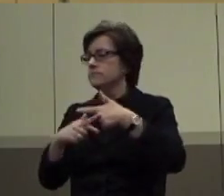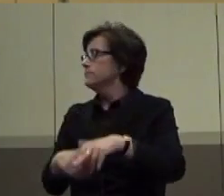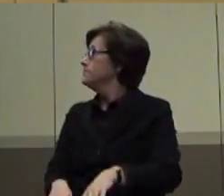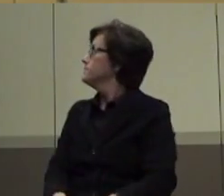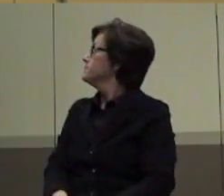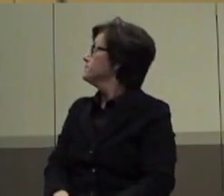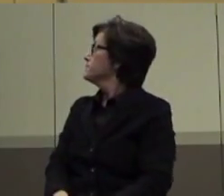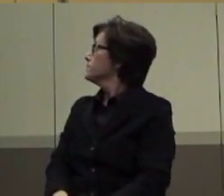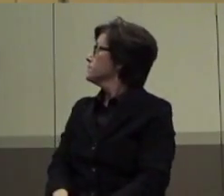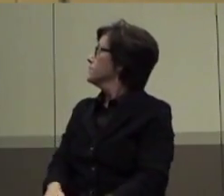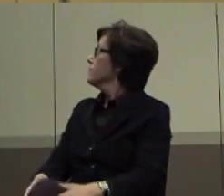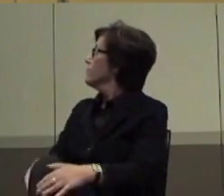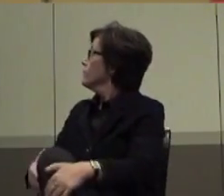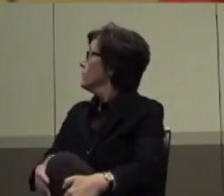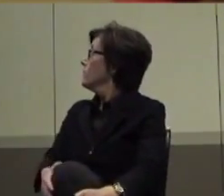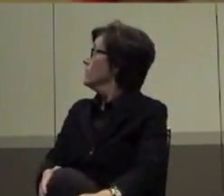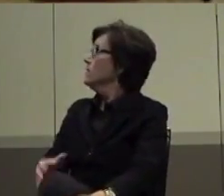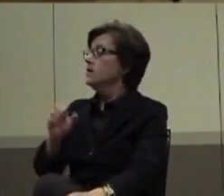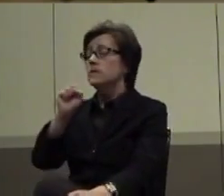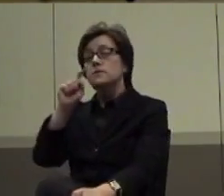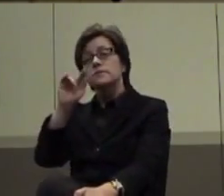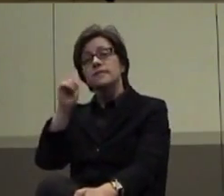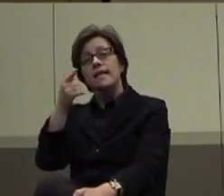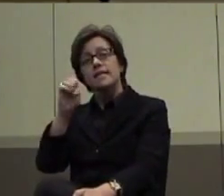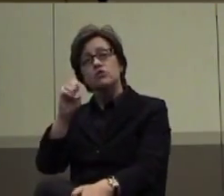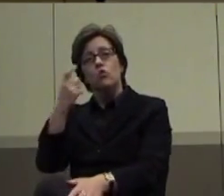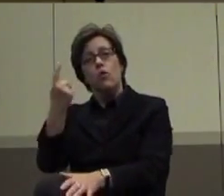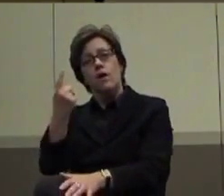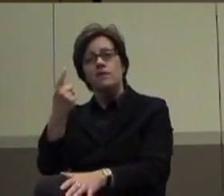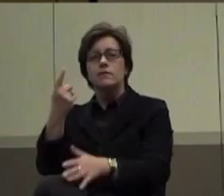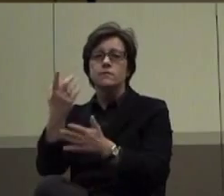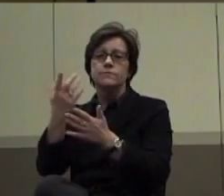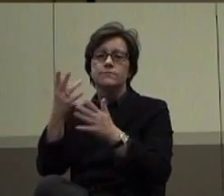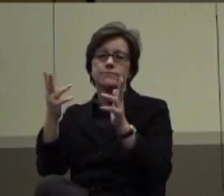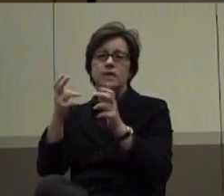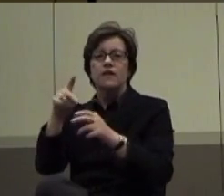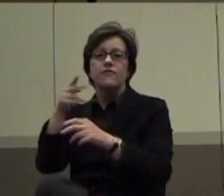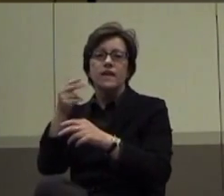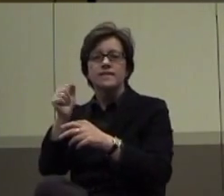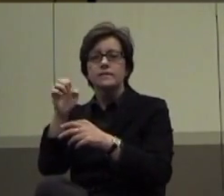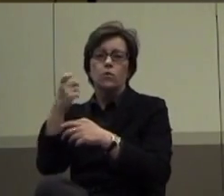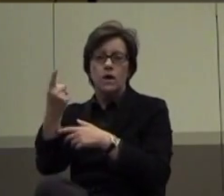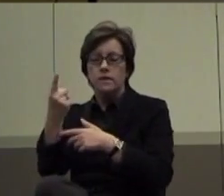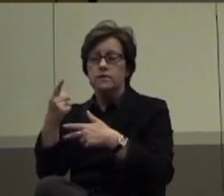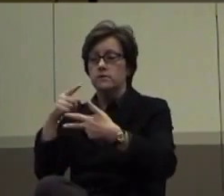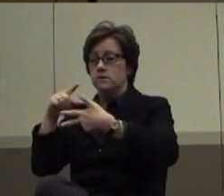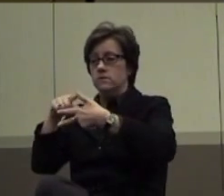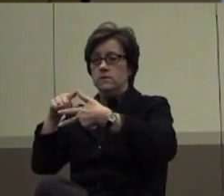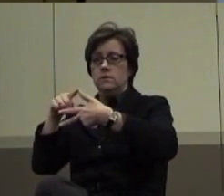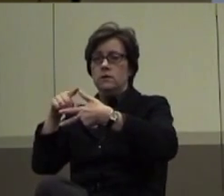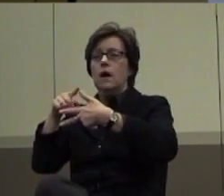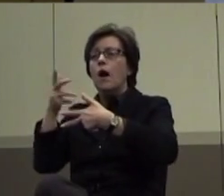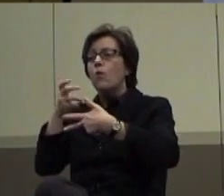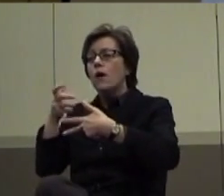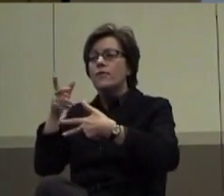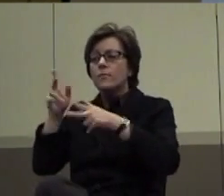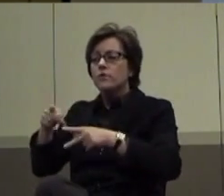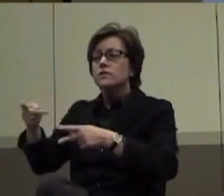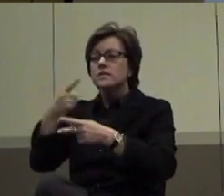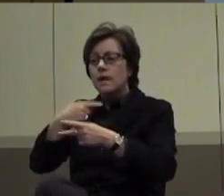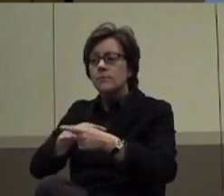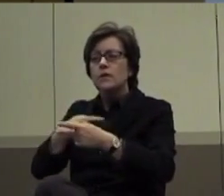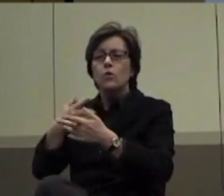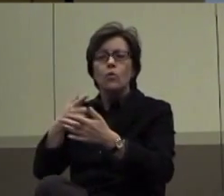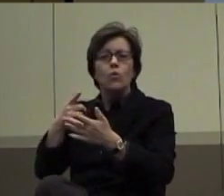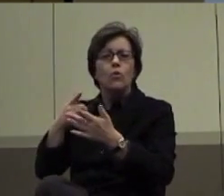Okay, we're going to talk about phase 1 or stage 1. What I want to do is get the person to tell me what's going on. So if we're talking